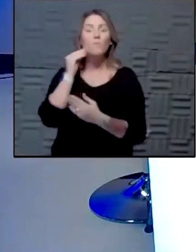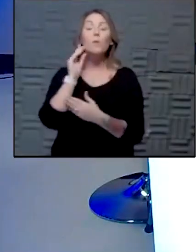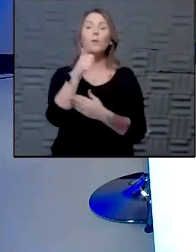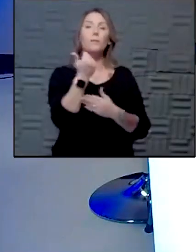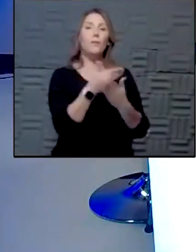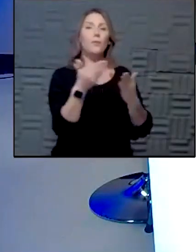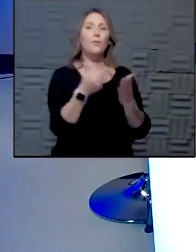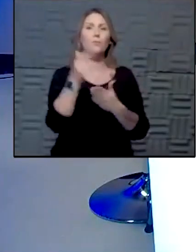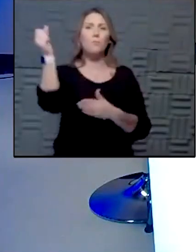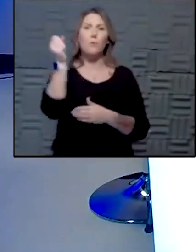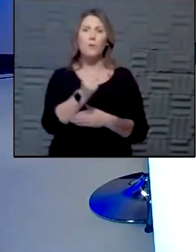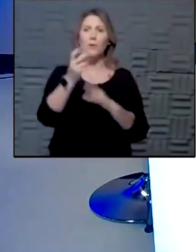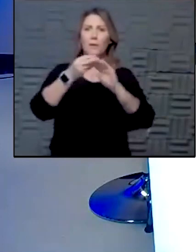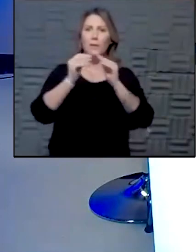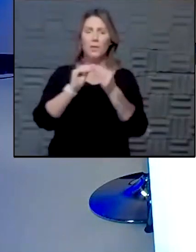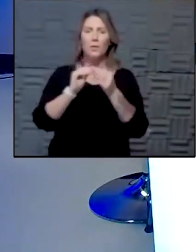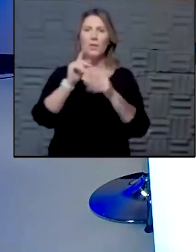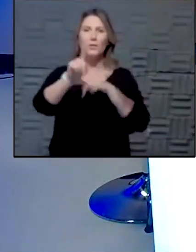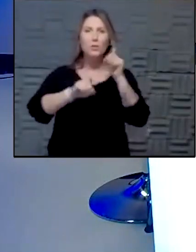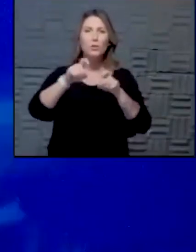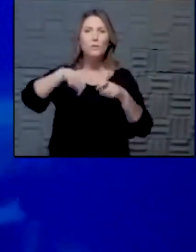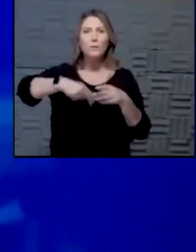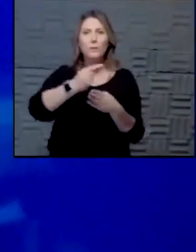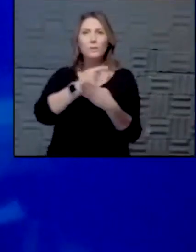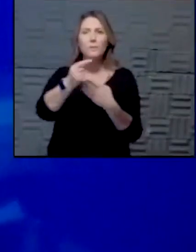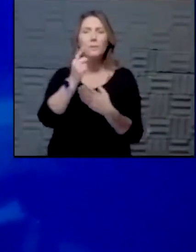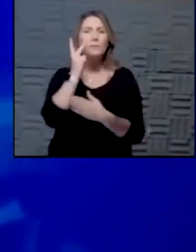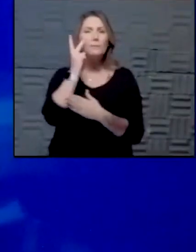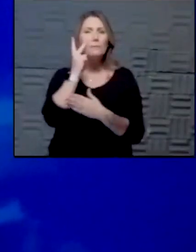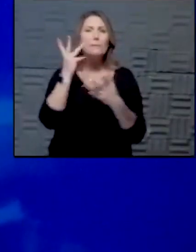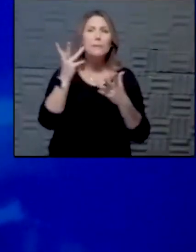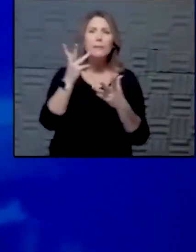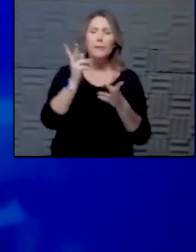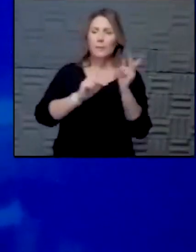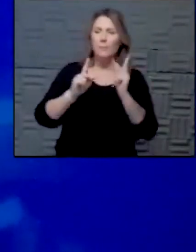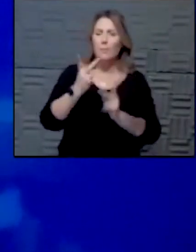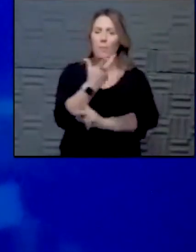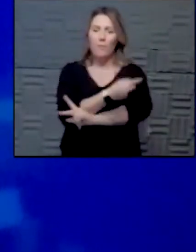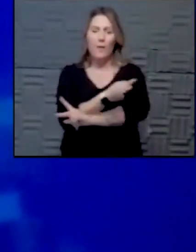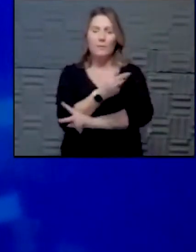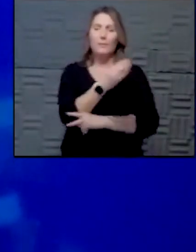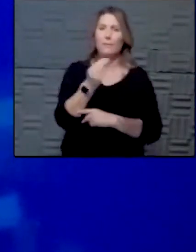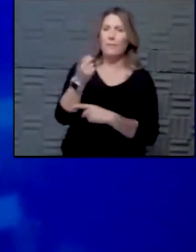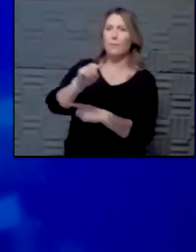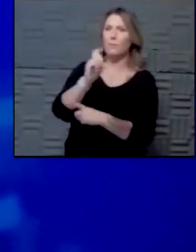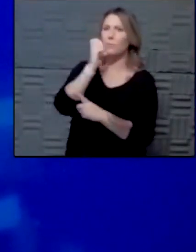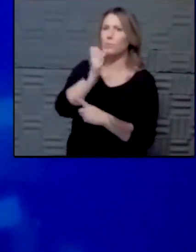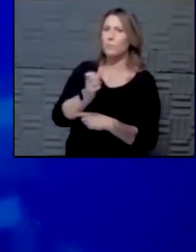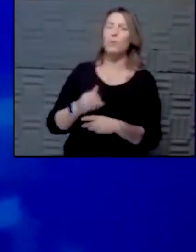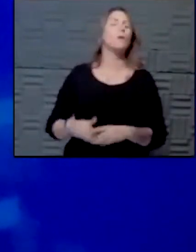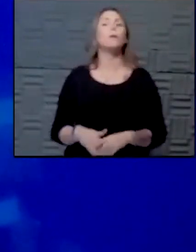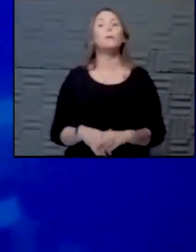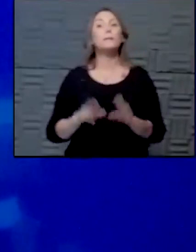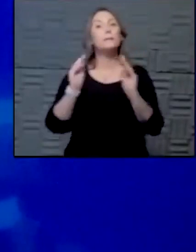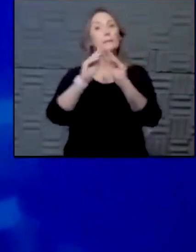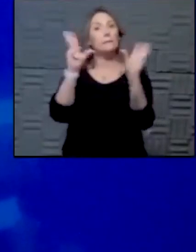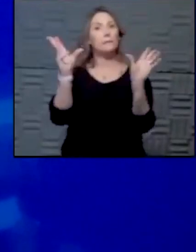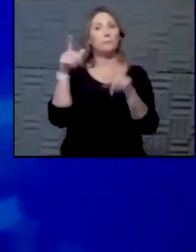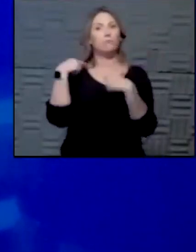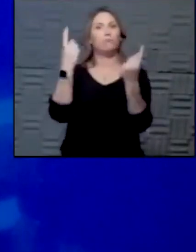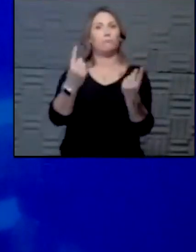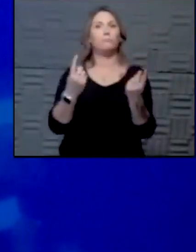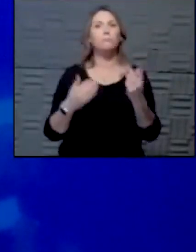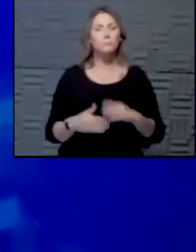is we'll bring back our numbers. Let's take another survey this week and see how we're doing on those who've been vaccinated and those who haven't, because it's very clear so far